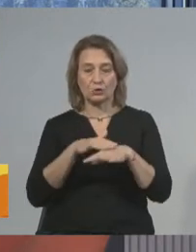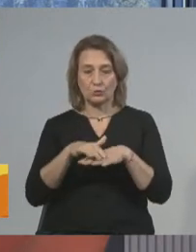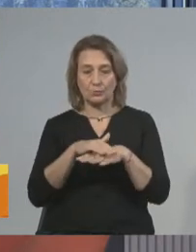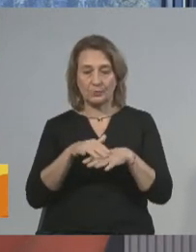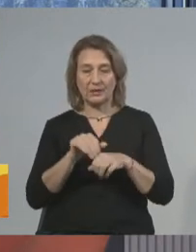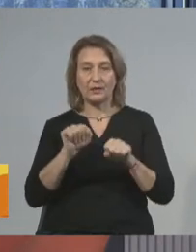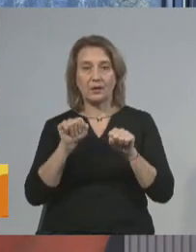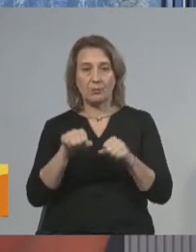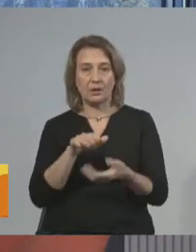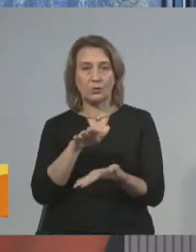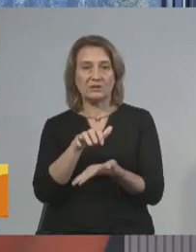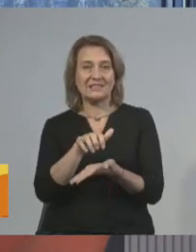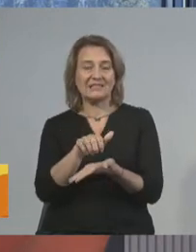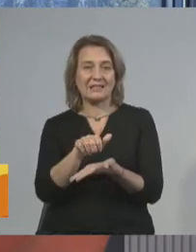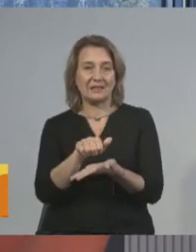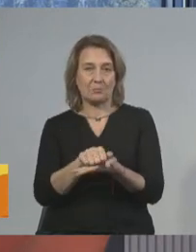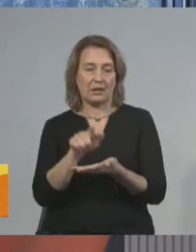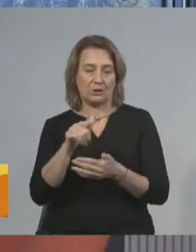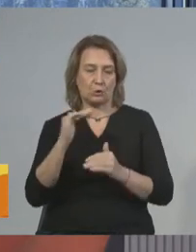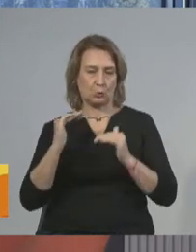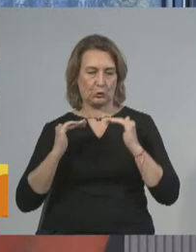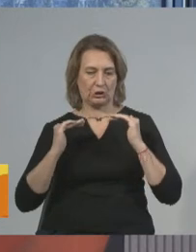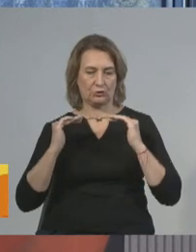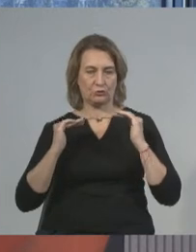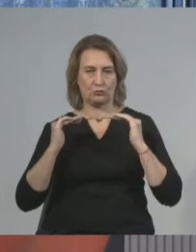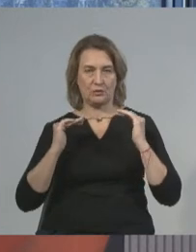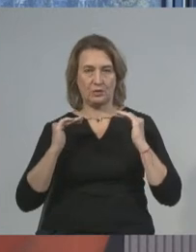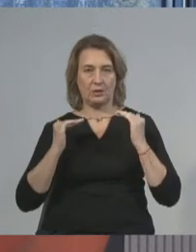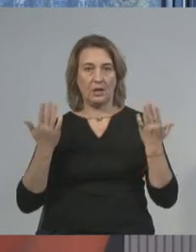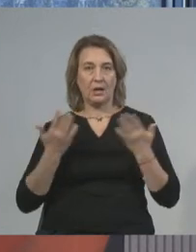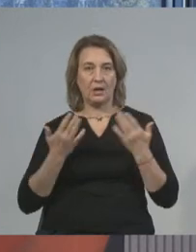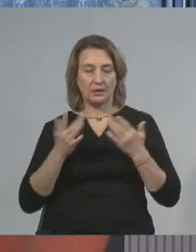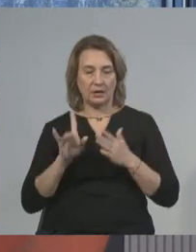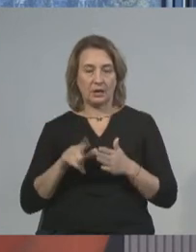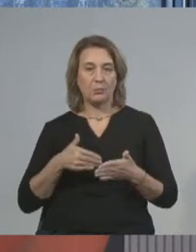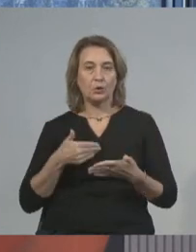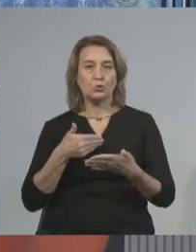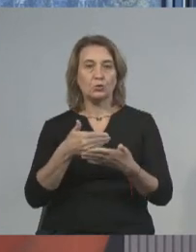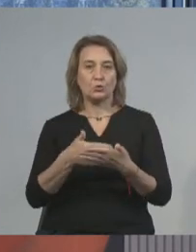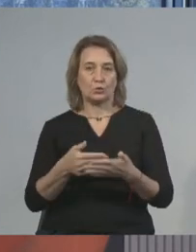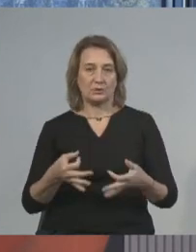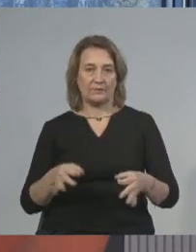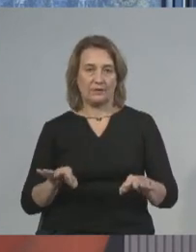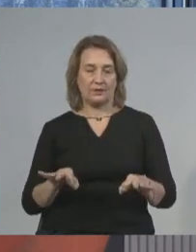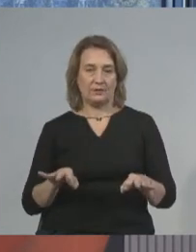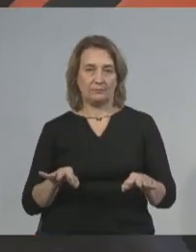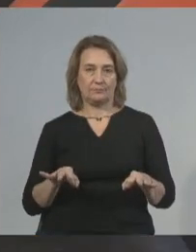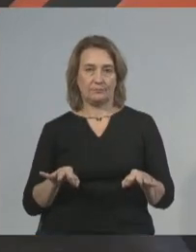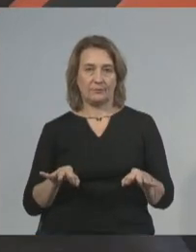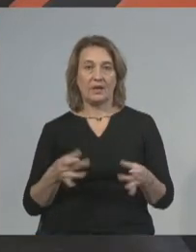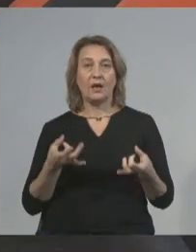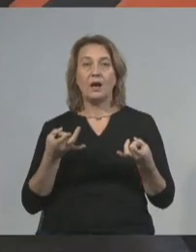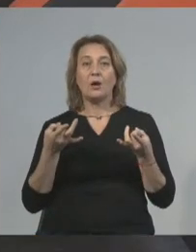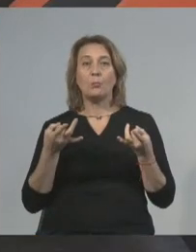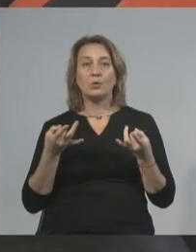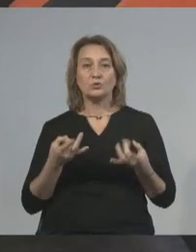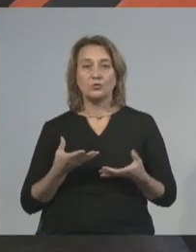it seems to me that sweden the public broadcaster can do this work which is